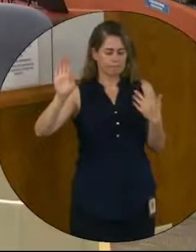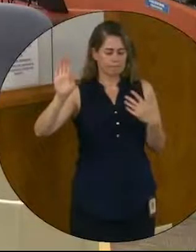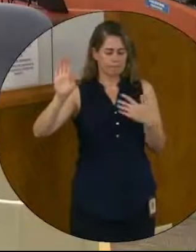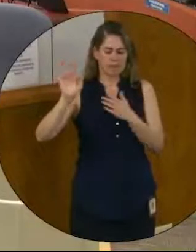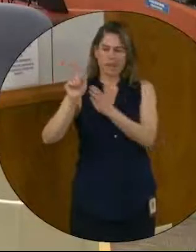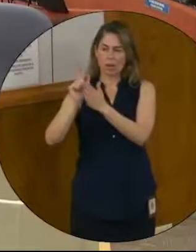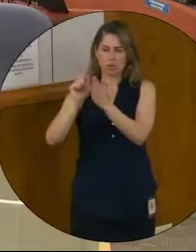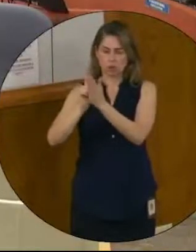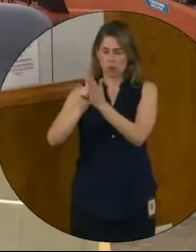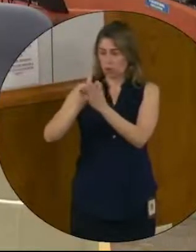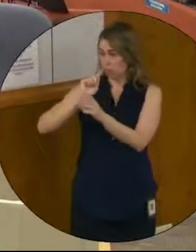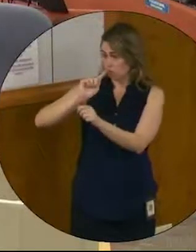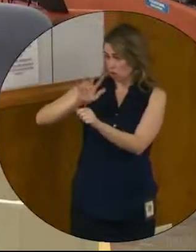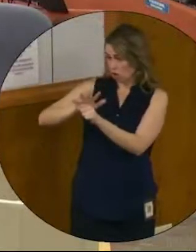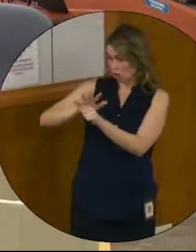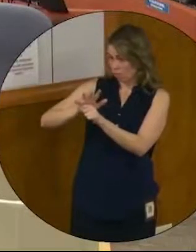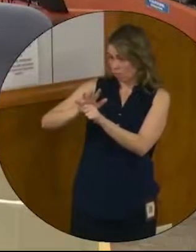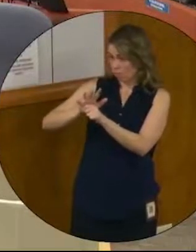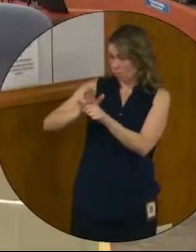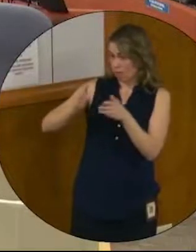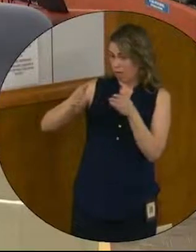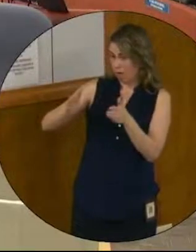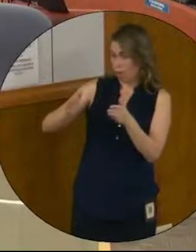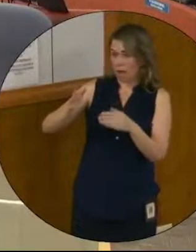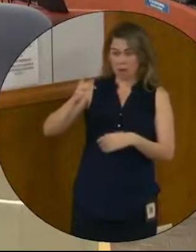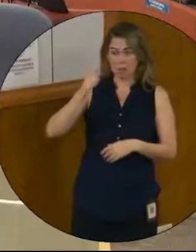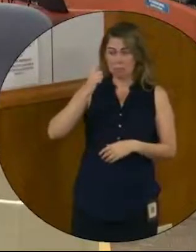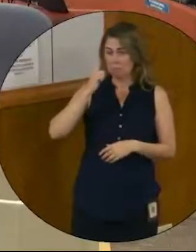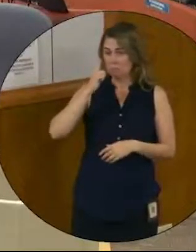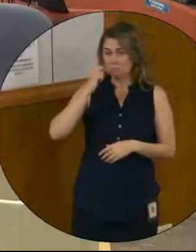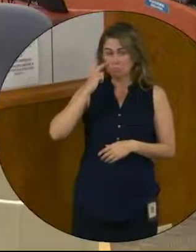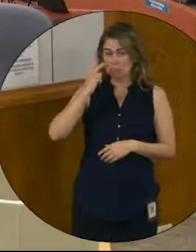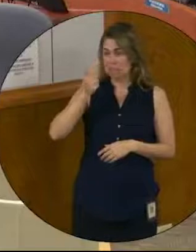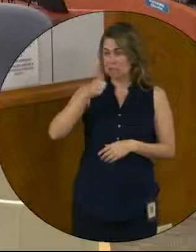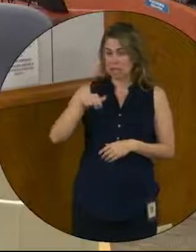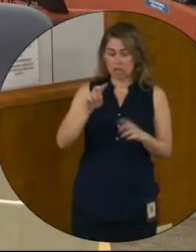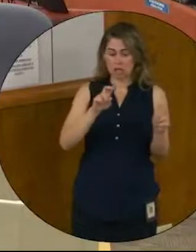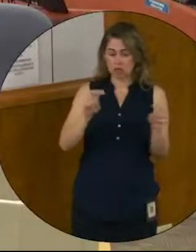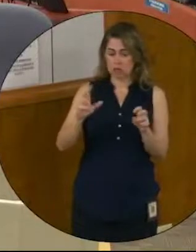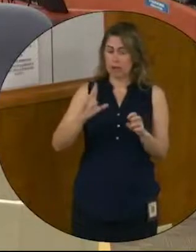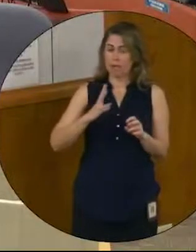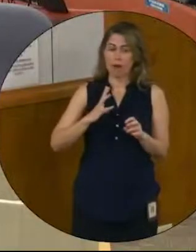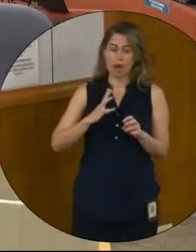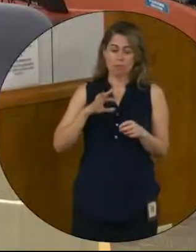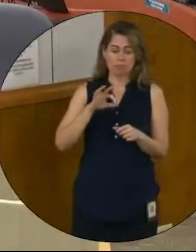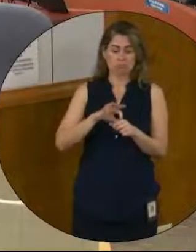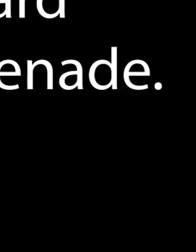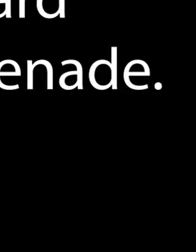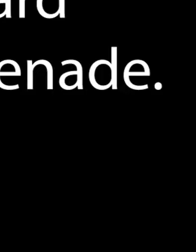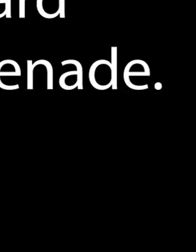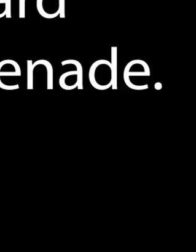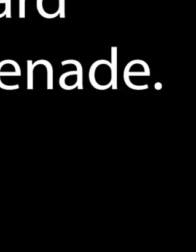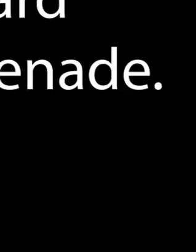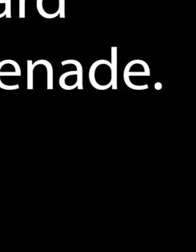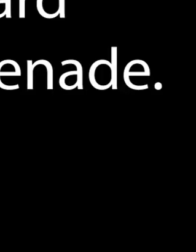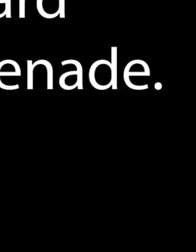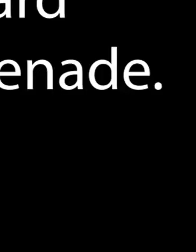counsel to confirm that it's okay, but I do not see any issues. I am fine moving forward with a vote today.